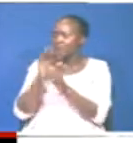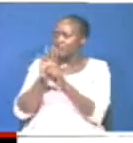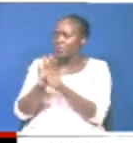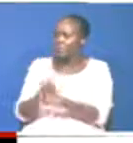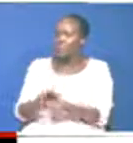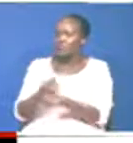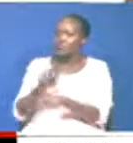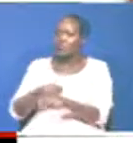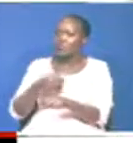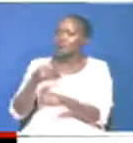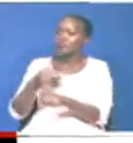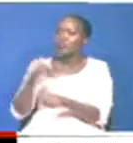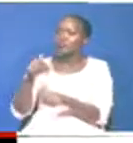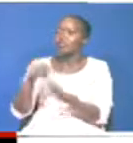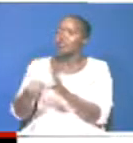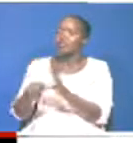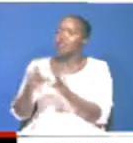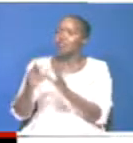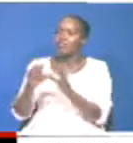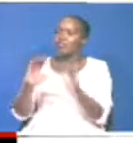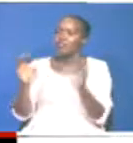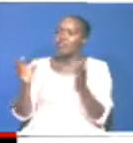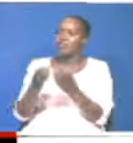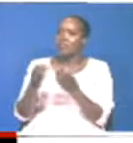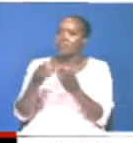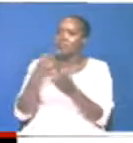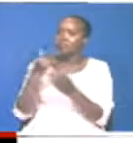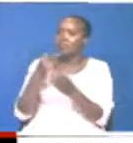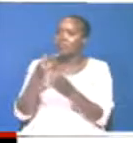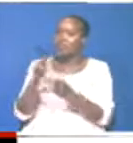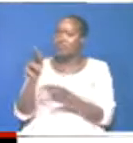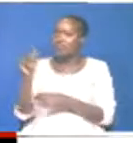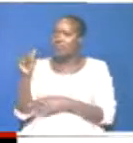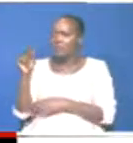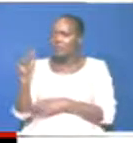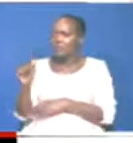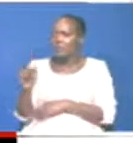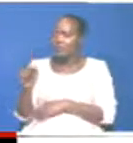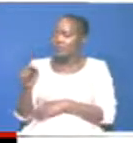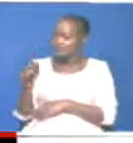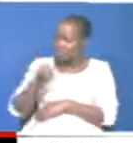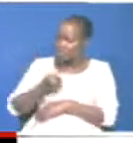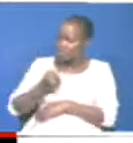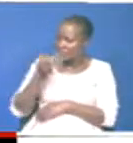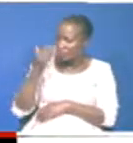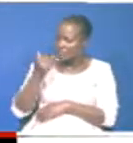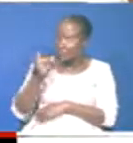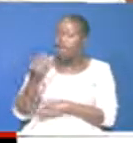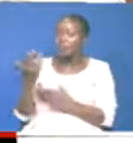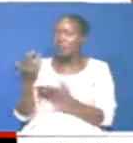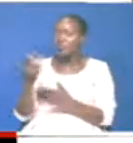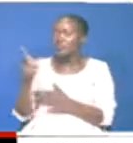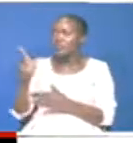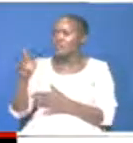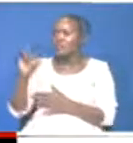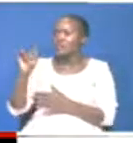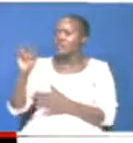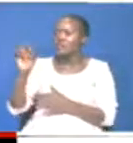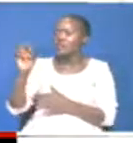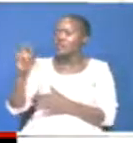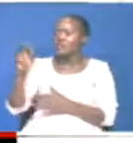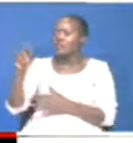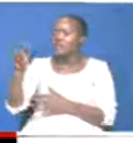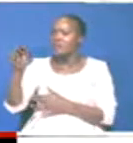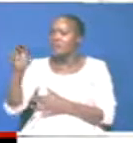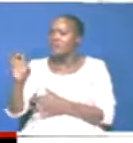was entering into a literature class, he would say, Kaka, are you a girl? Why are you doing literature? So he kind of like convinced me to